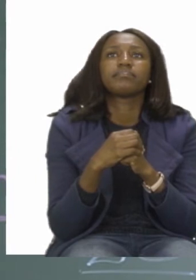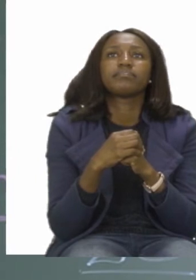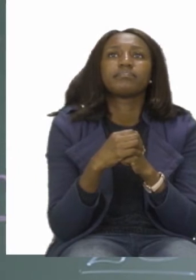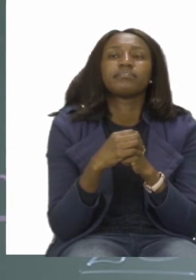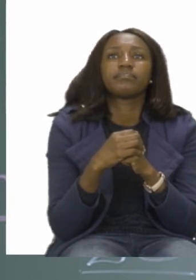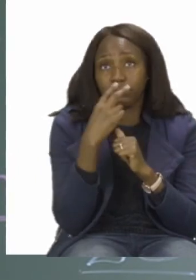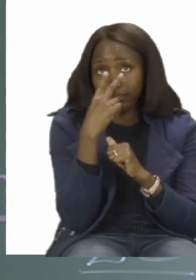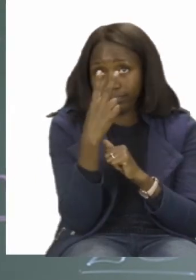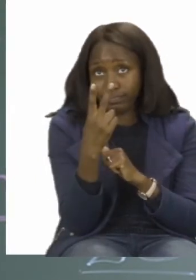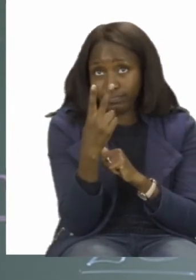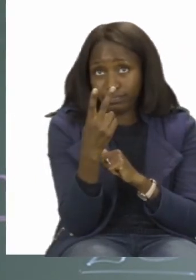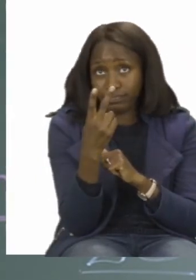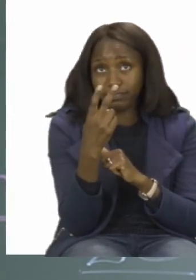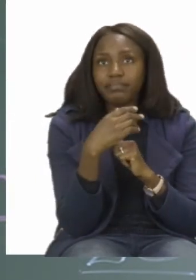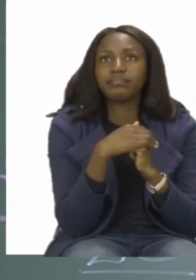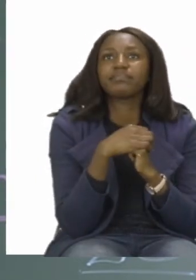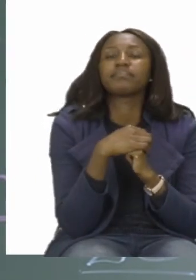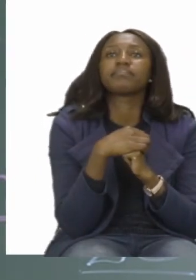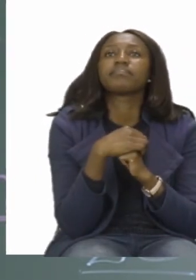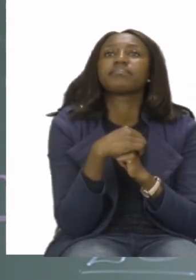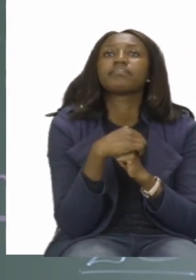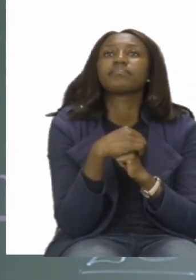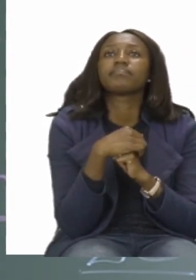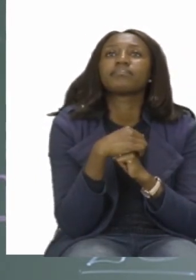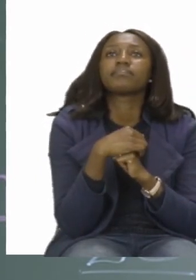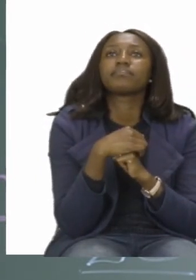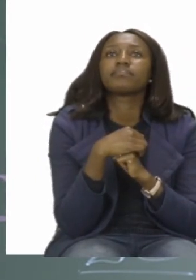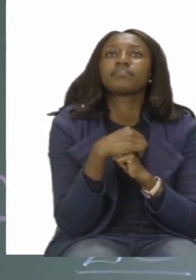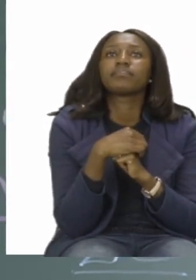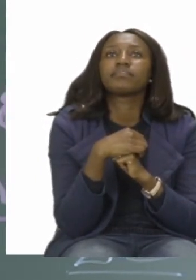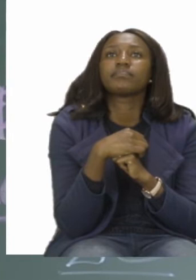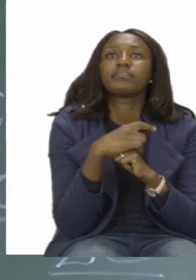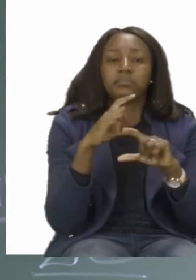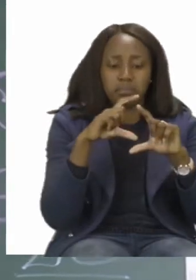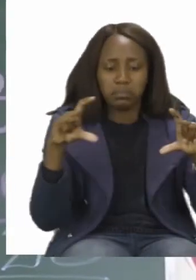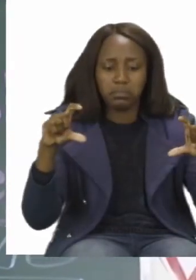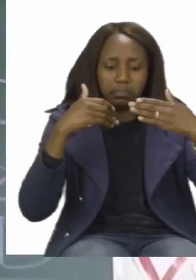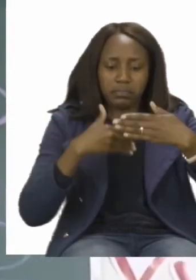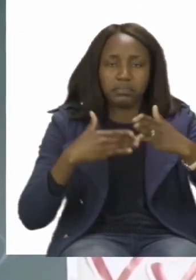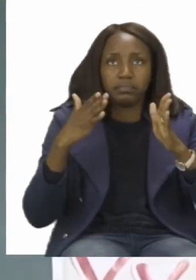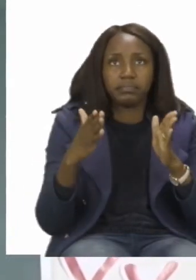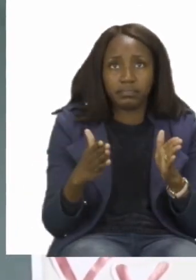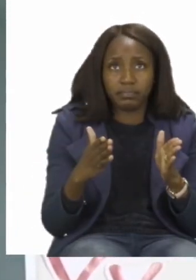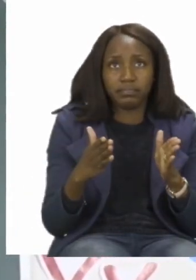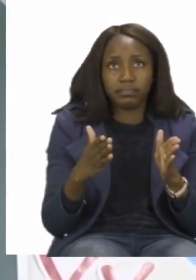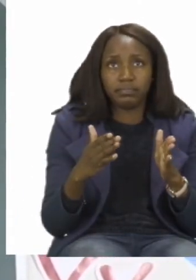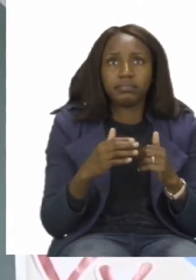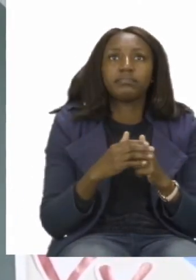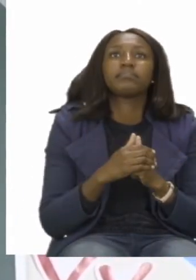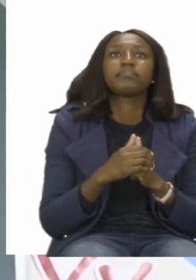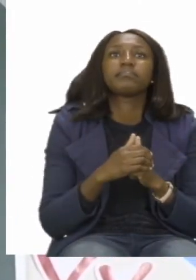can also work from these examples. So the first one is a rectangular